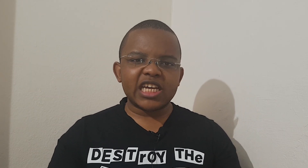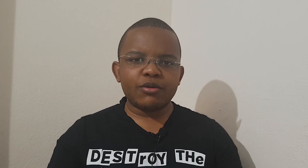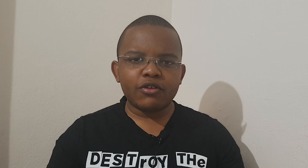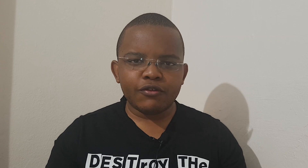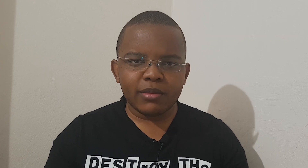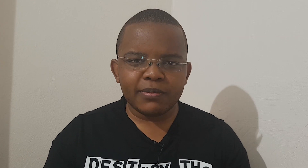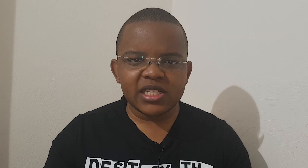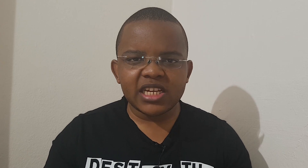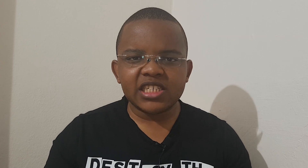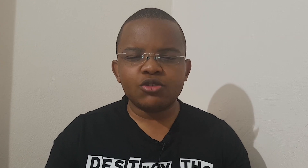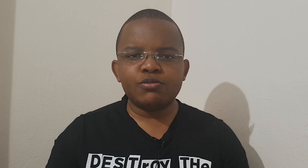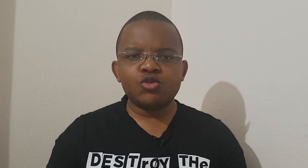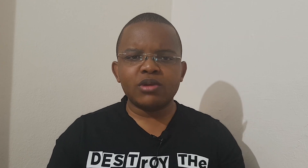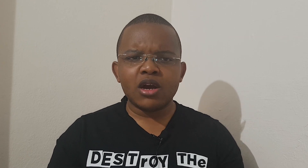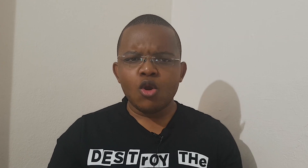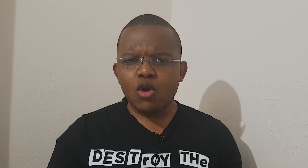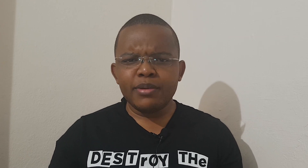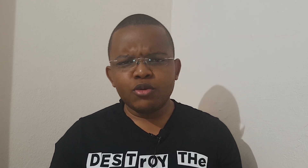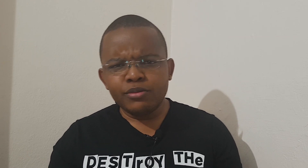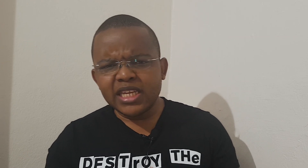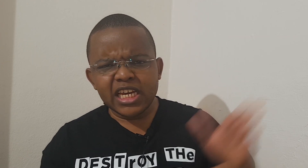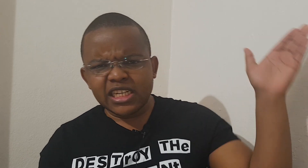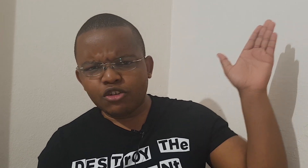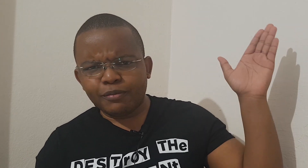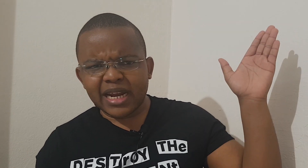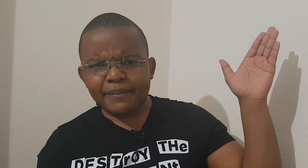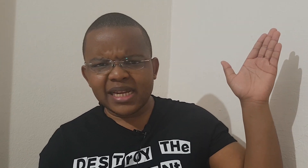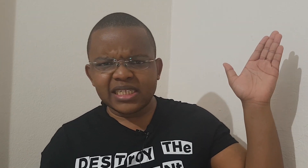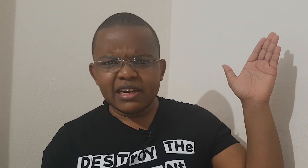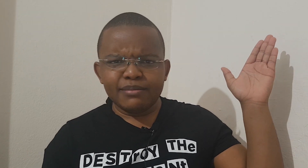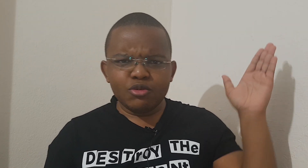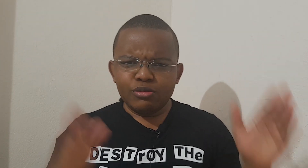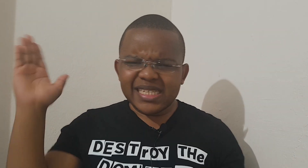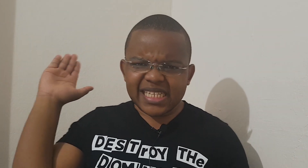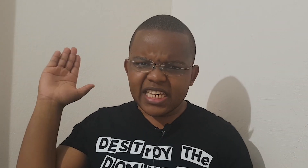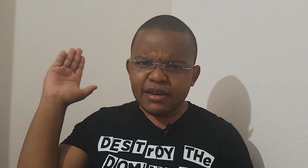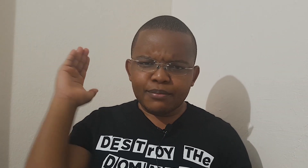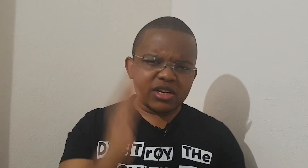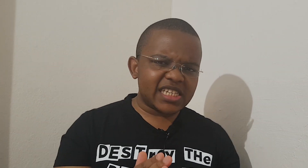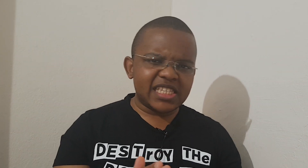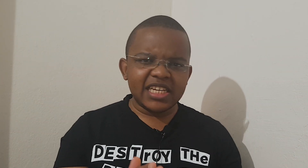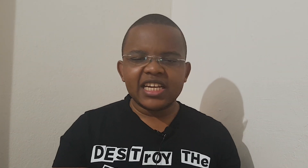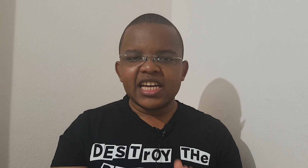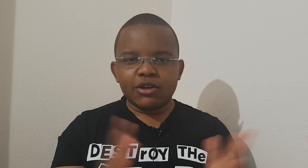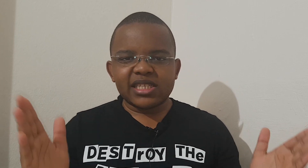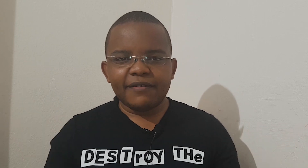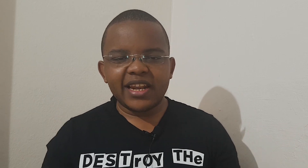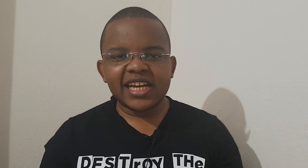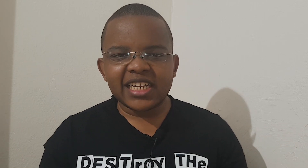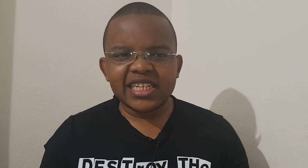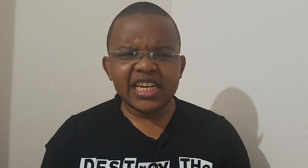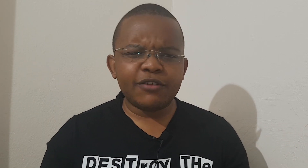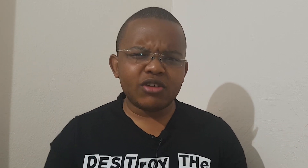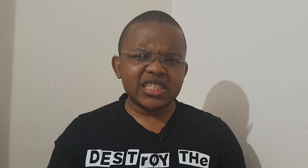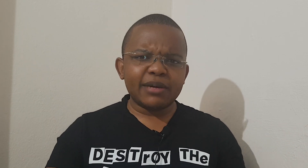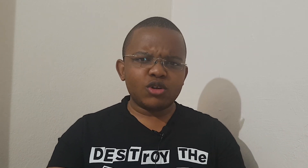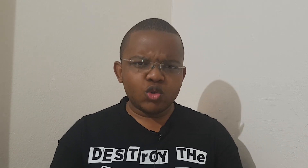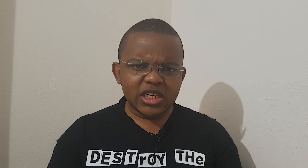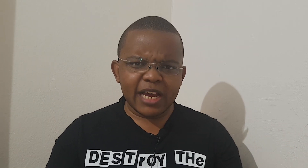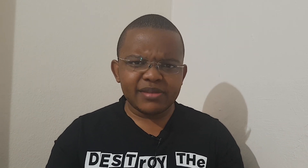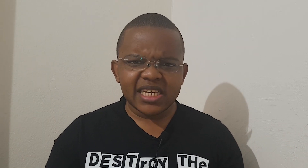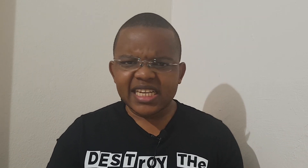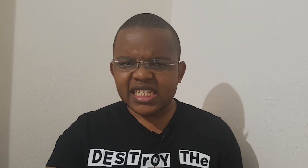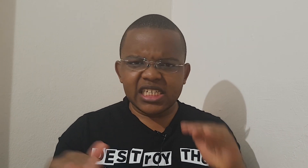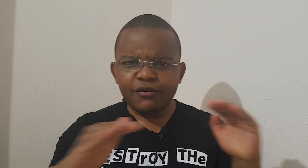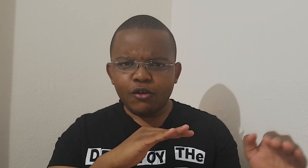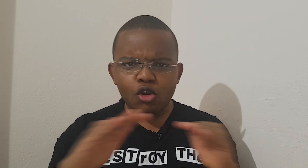as during the time of our former president, Jacob Zuma, where people will be kicked out of parliament, people will be singing, protesting. There was nothing like that. And I've watched it about